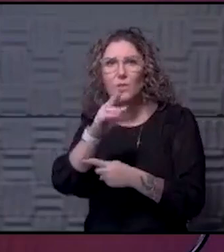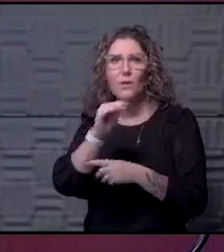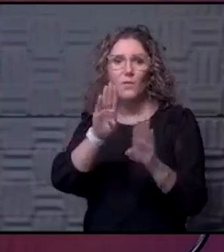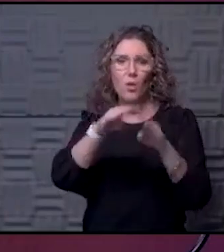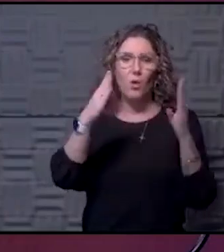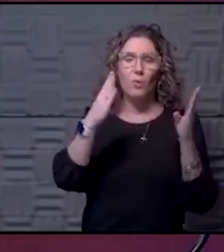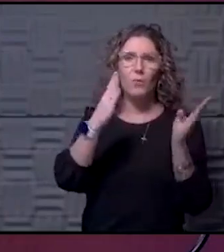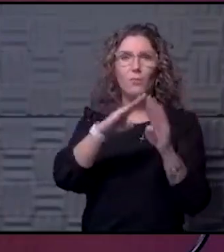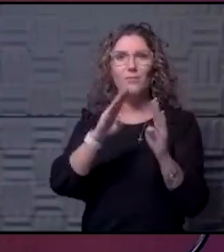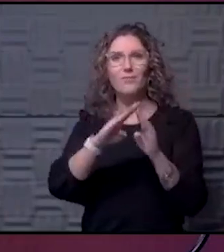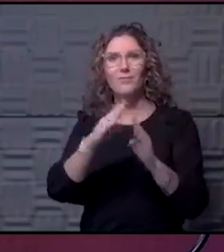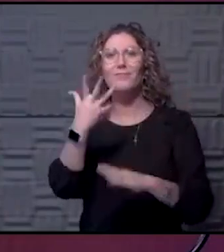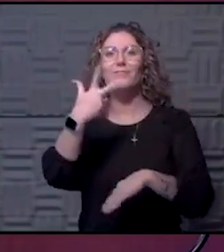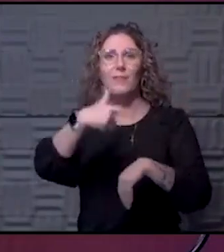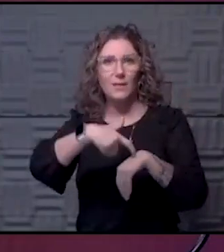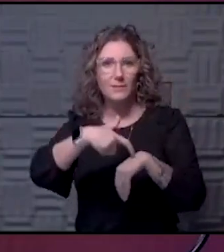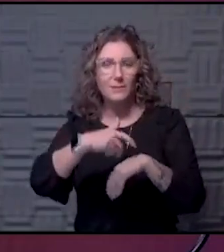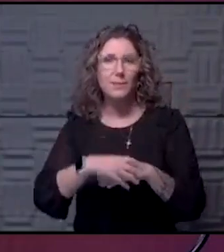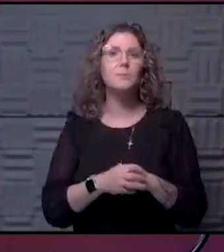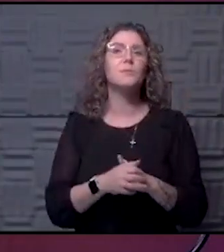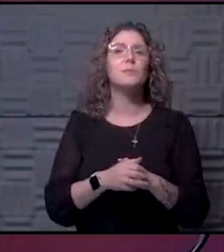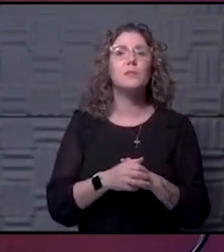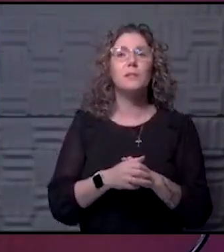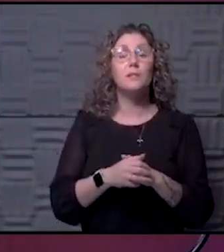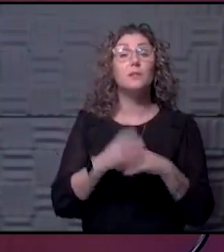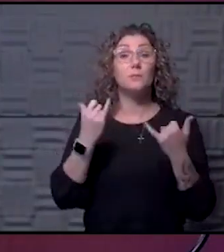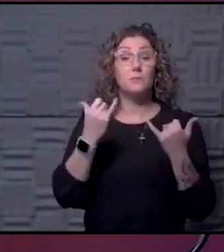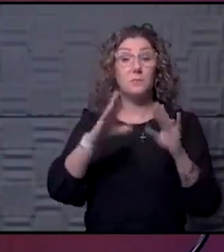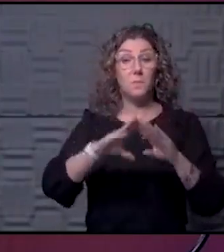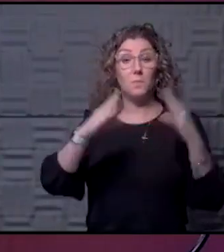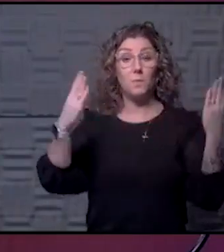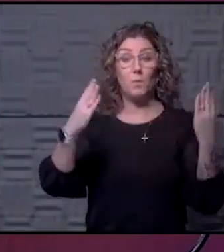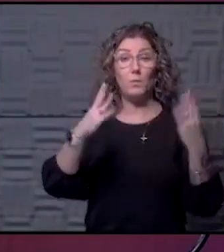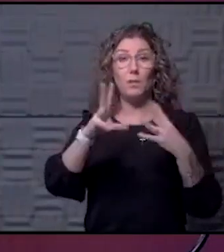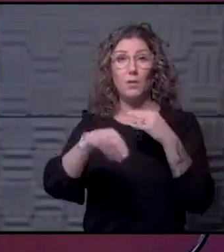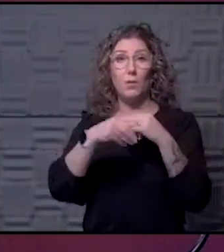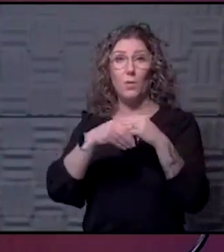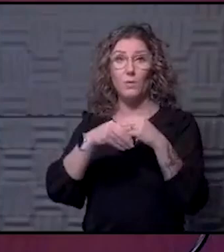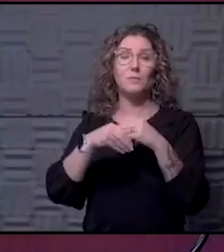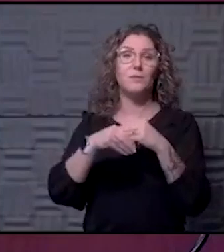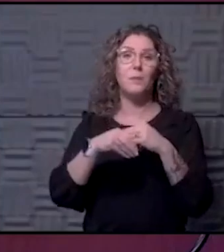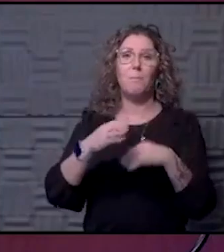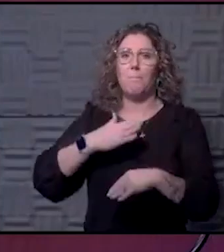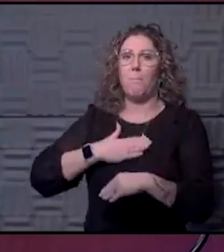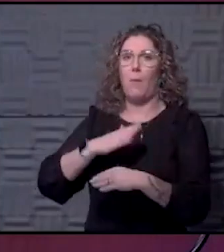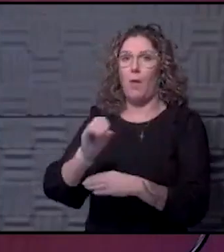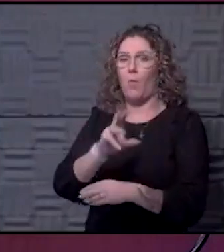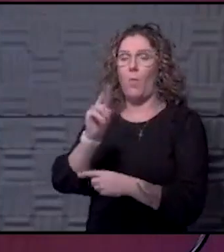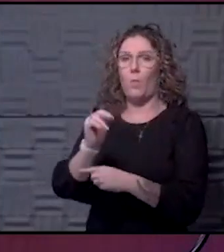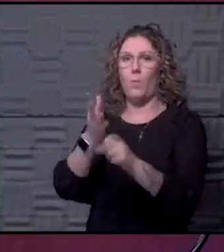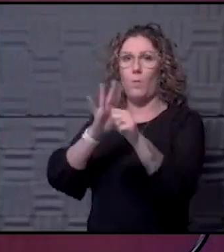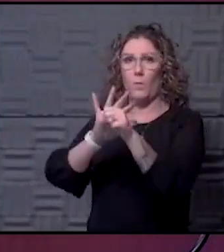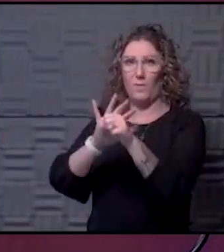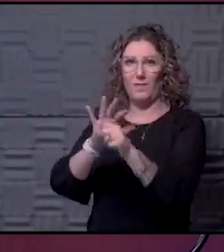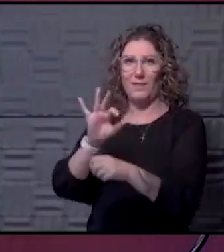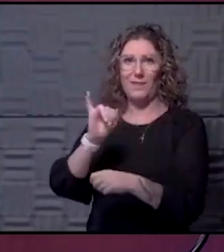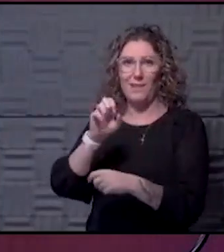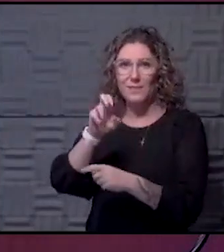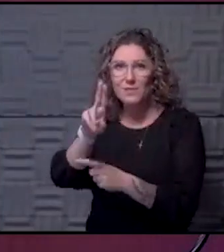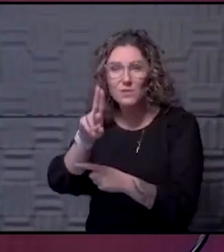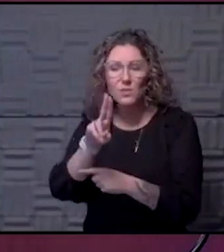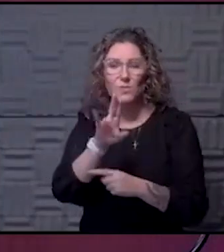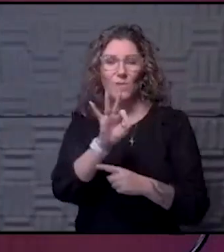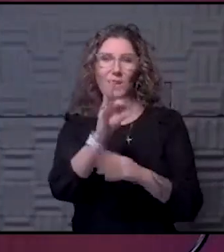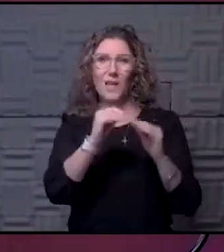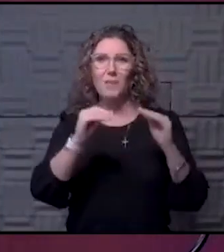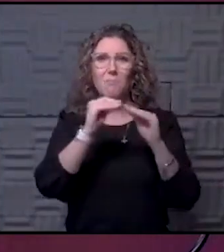that space 5 times. It's currently open right now as an addition to my COVID ICU. So 9 more beds. So essentially,